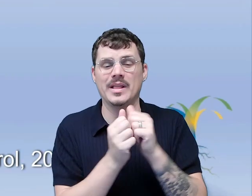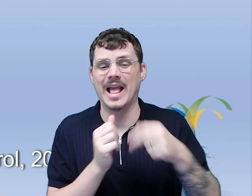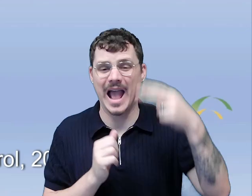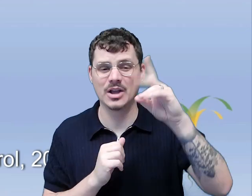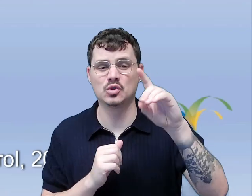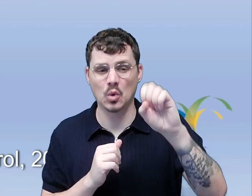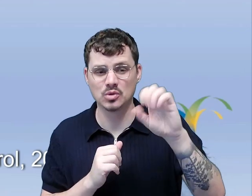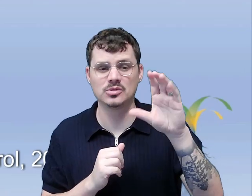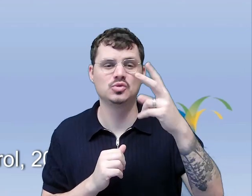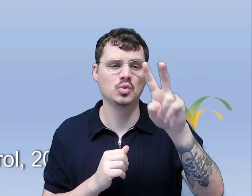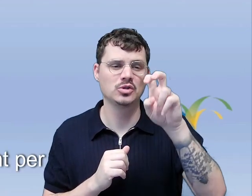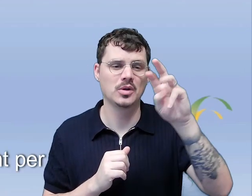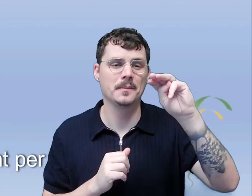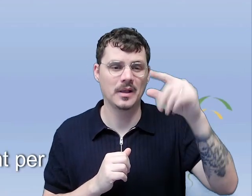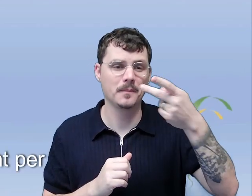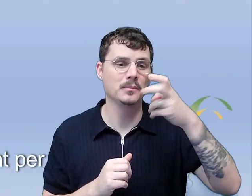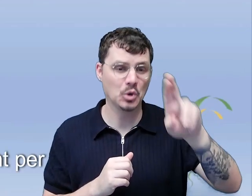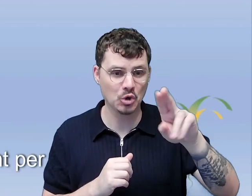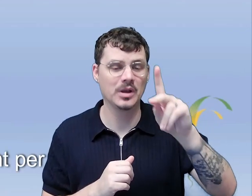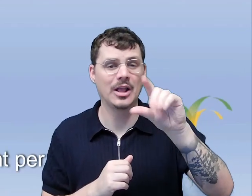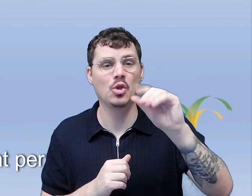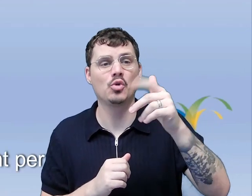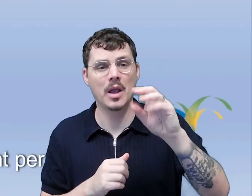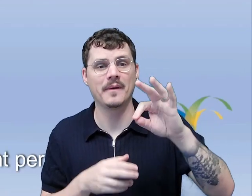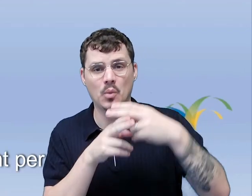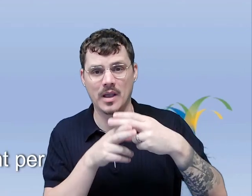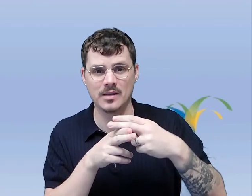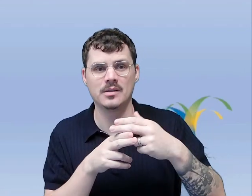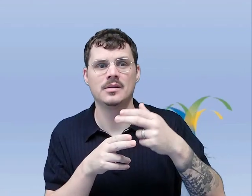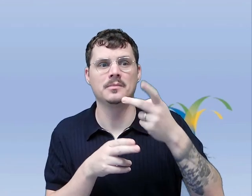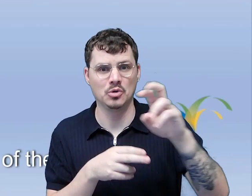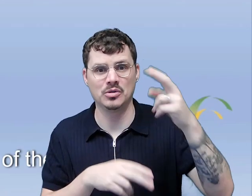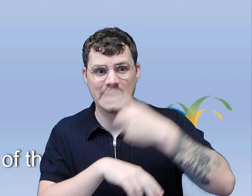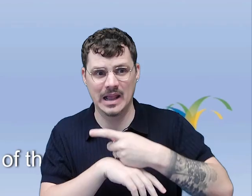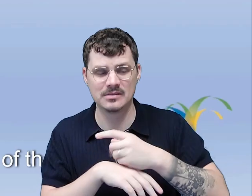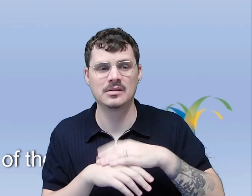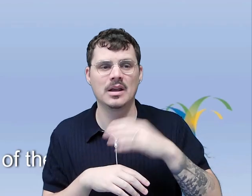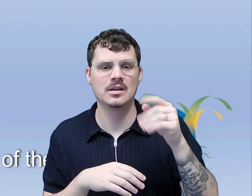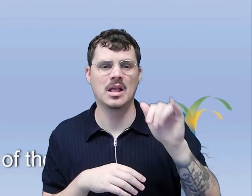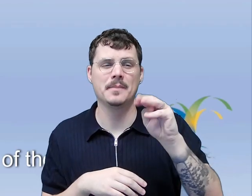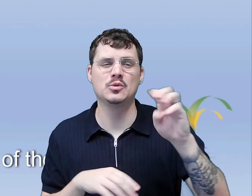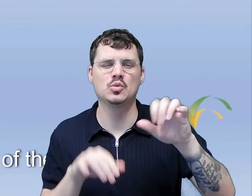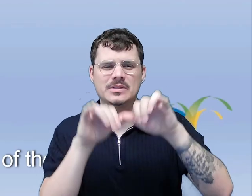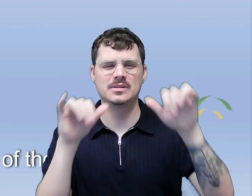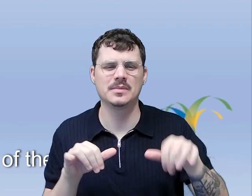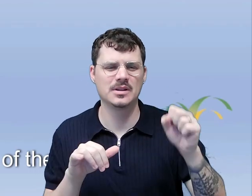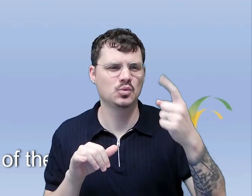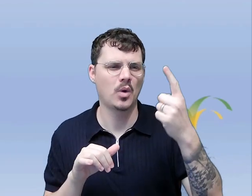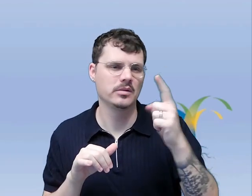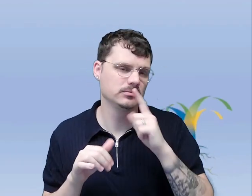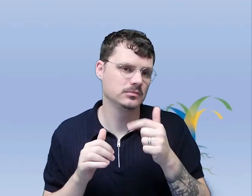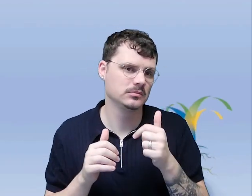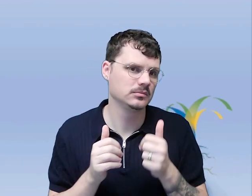Treatment with high-dose cholesterol, 200 milligrams per kilogram of body weight per day. And the immune system is one of